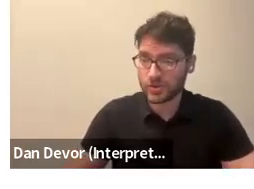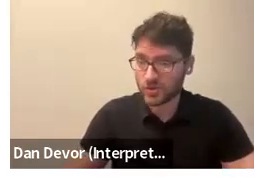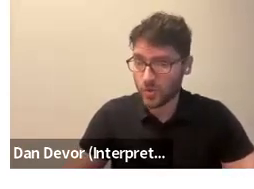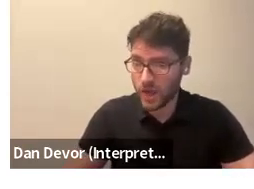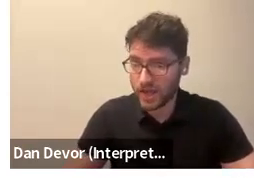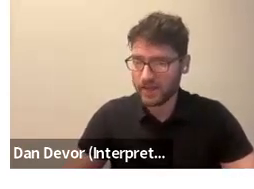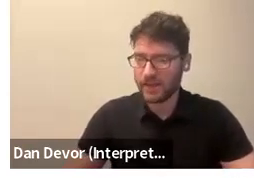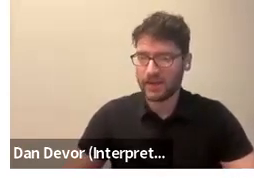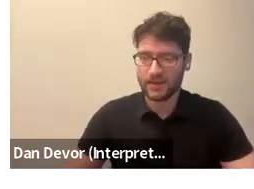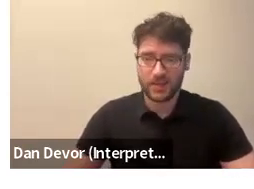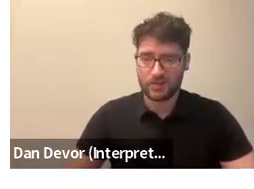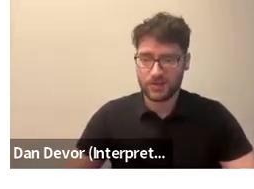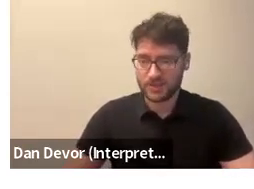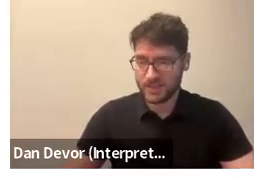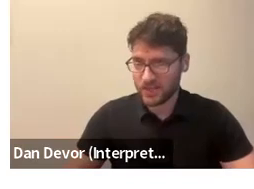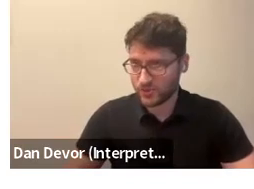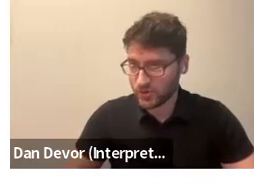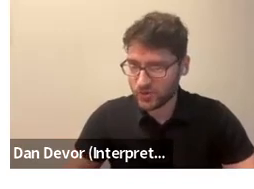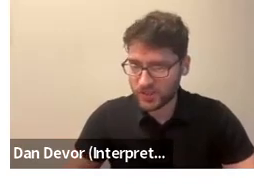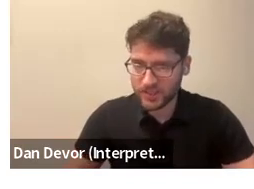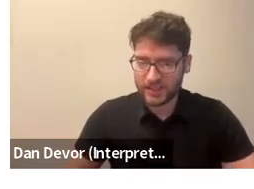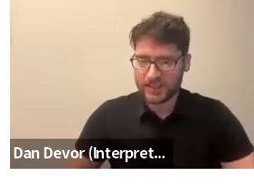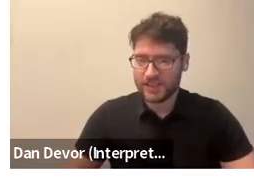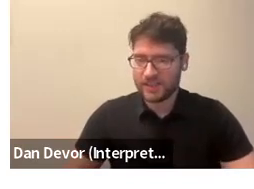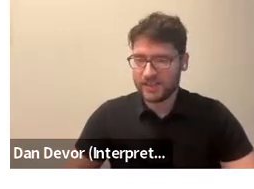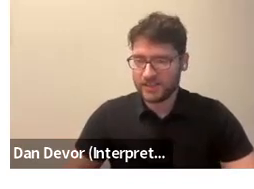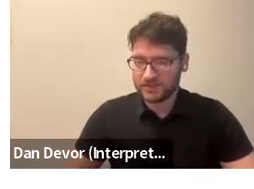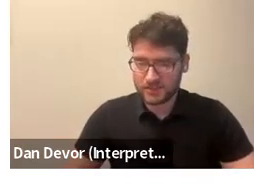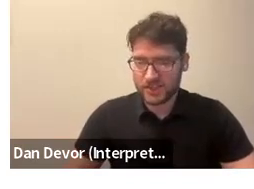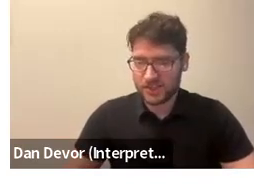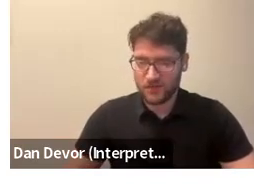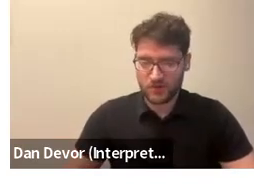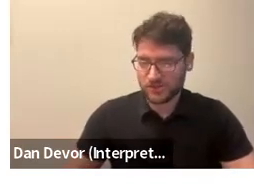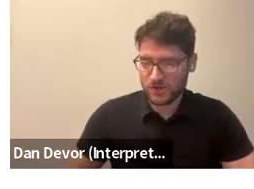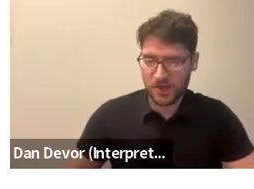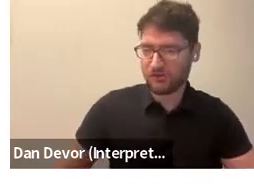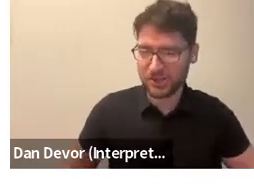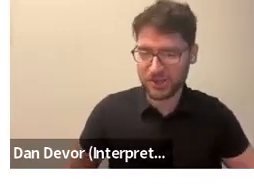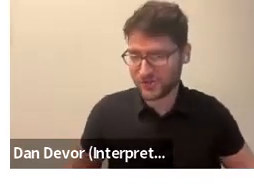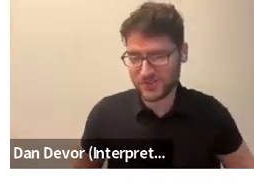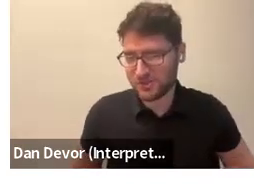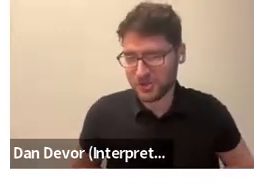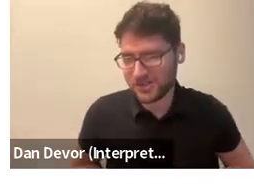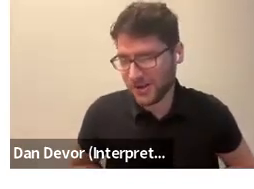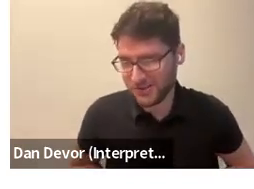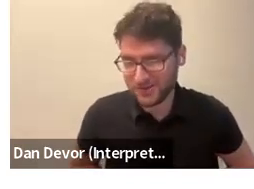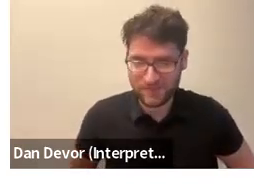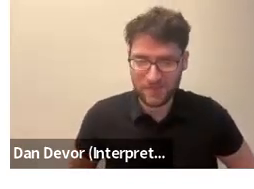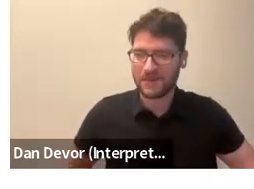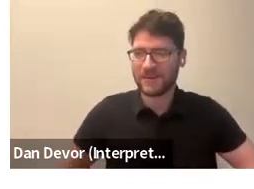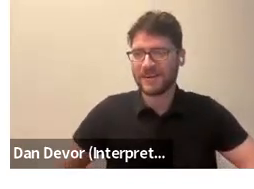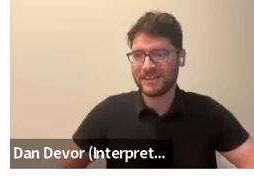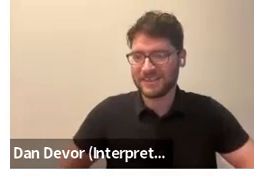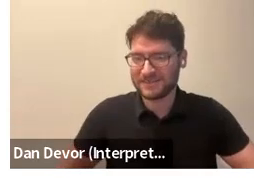person looks away, that can be seen as rude. Just like, if you were to cover your ears when someone's trying to talk to